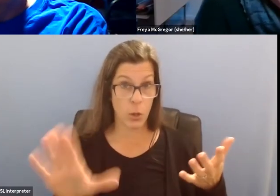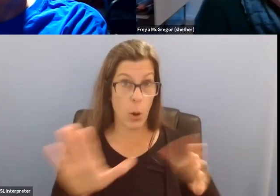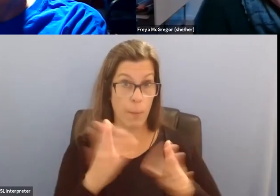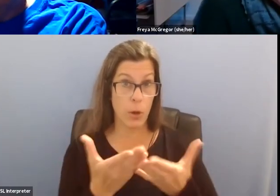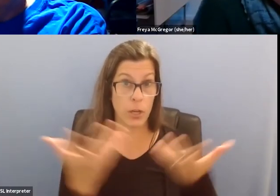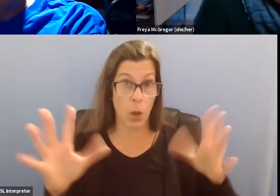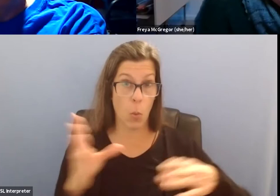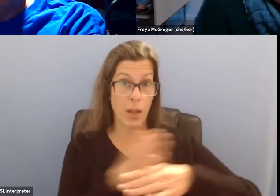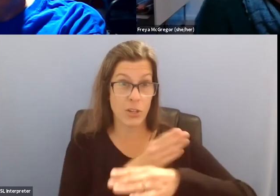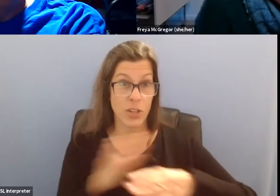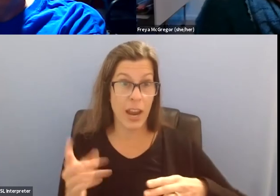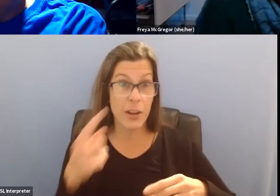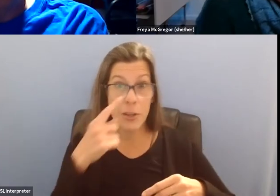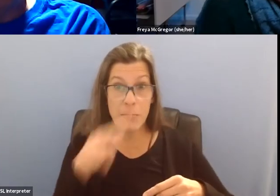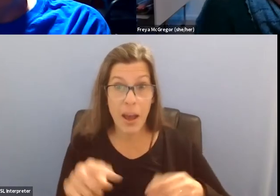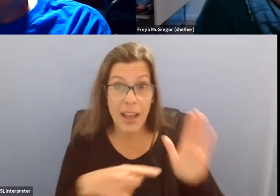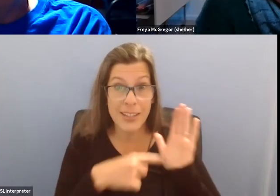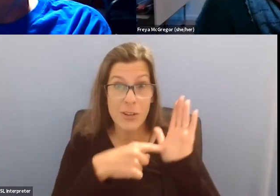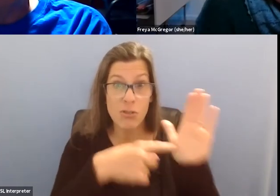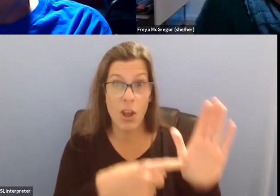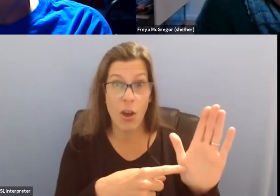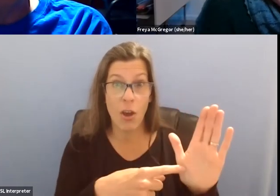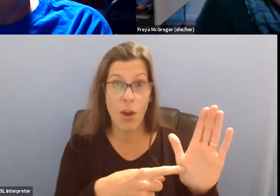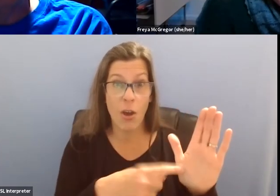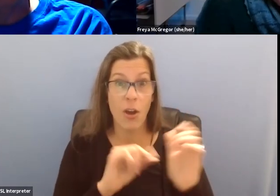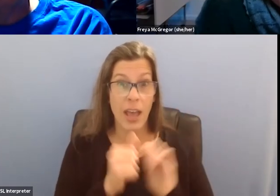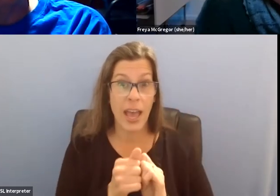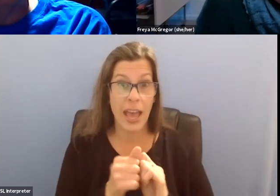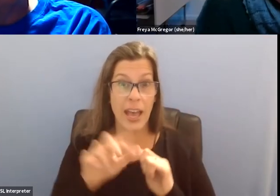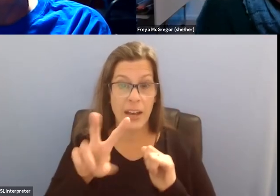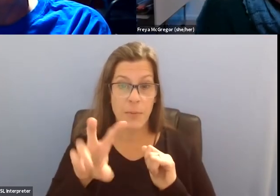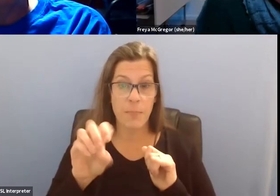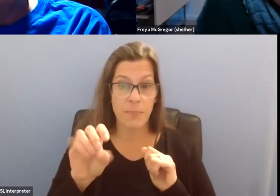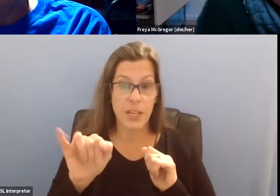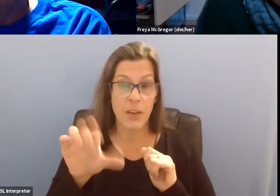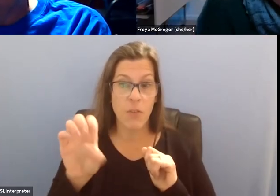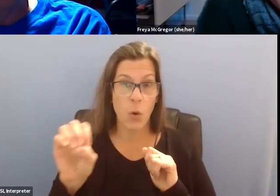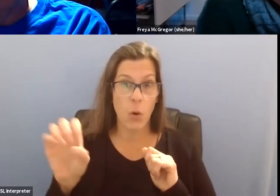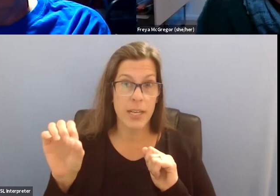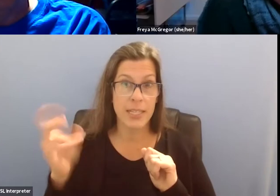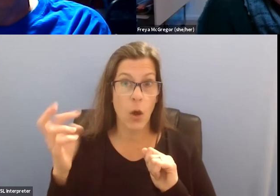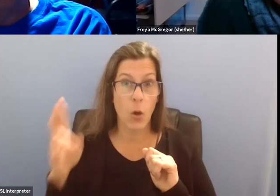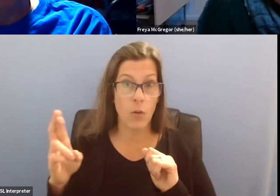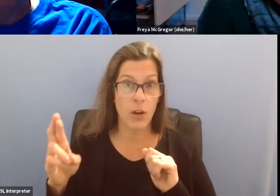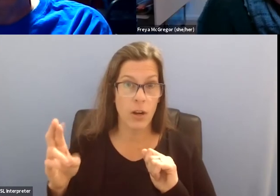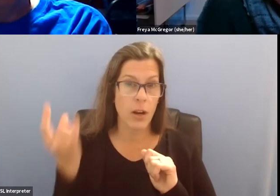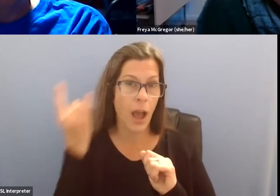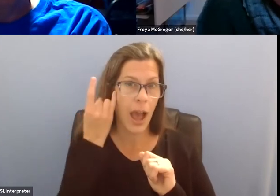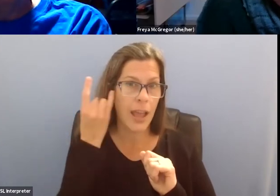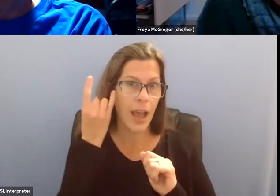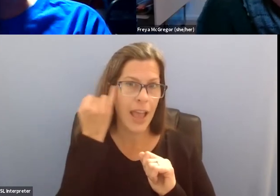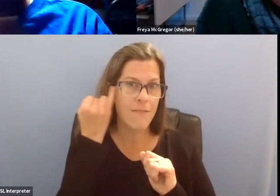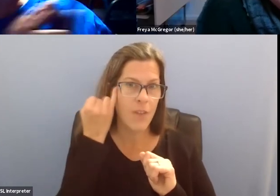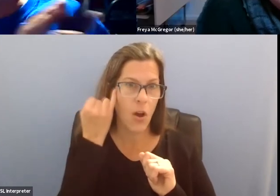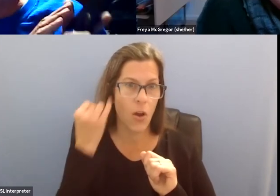but, but I think it would be really cool to hear, um, how voice over the screen reader software on an iPhone, how it reads. Okay.